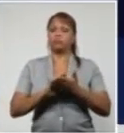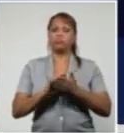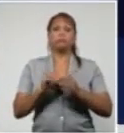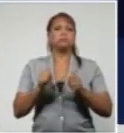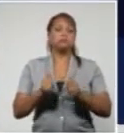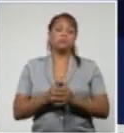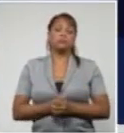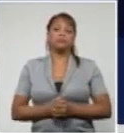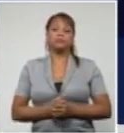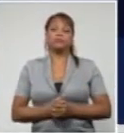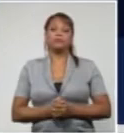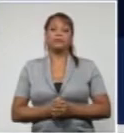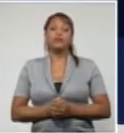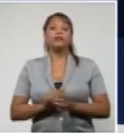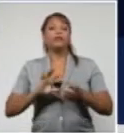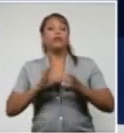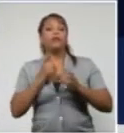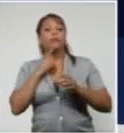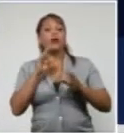from hospital.